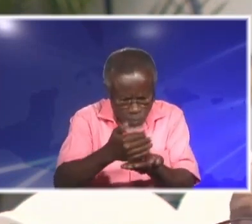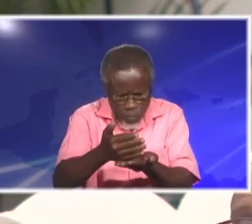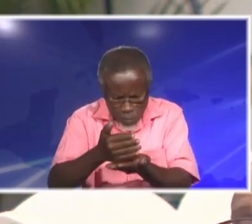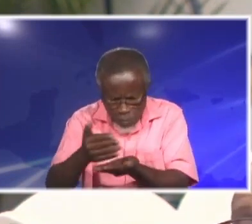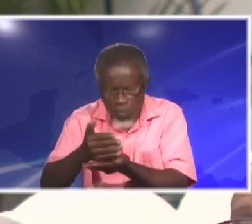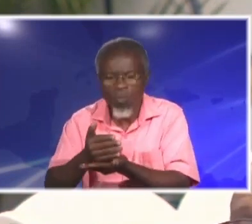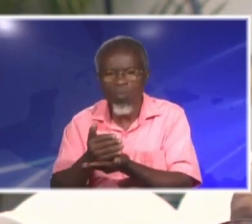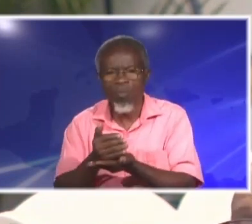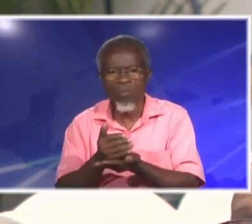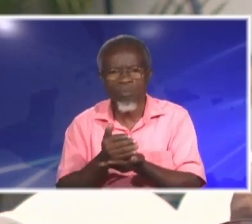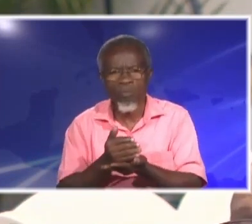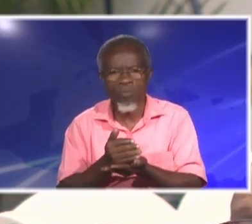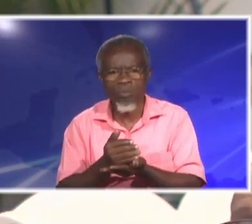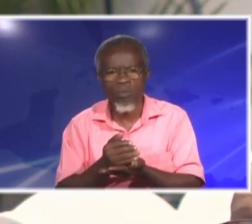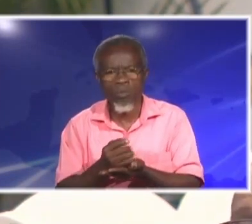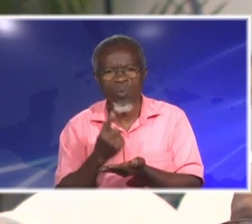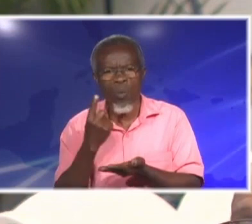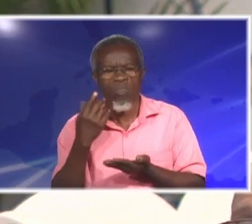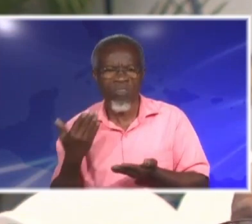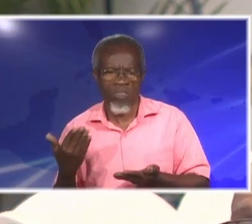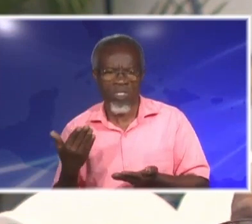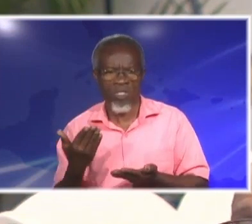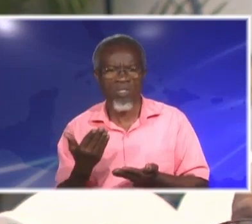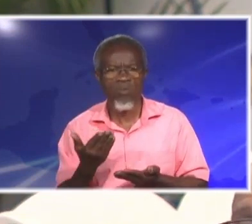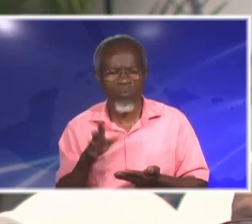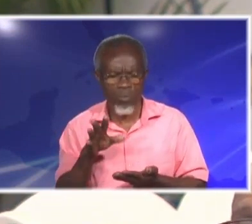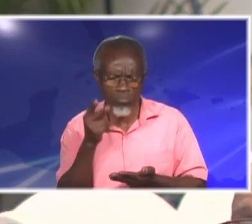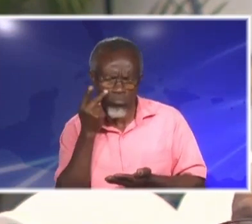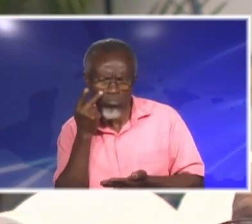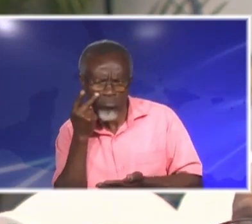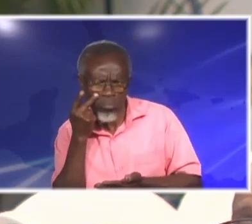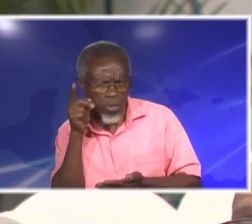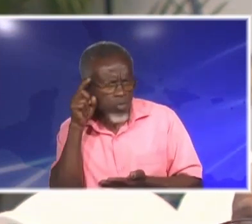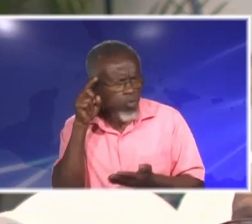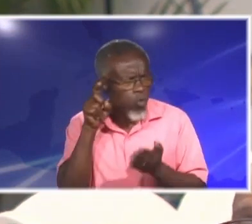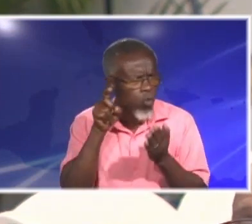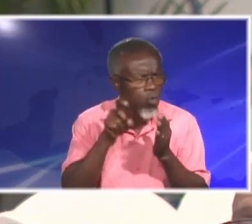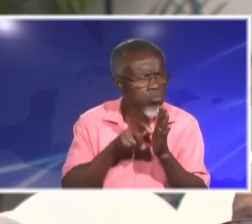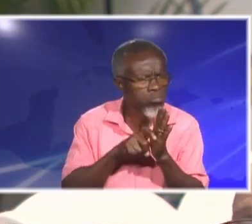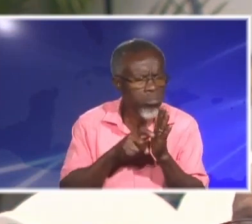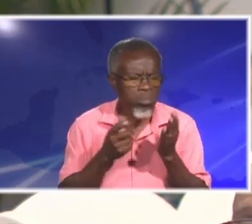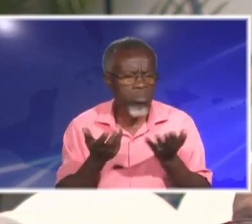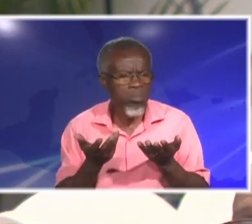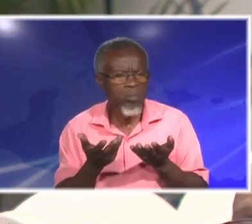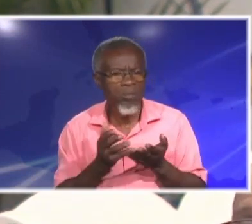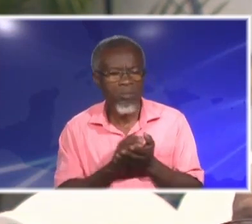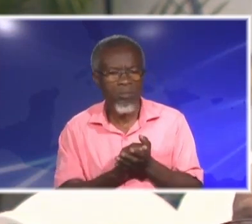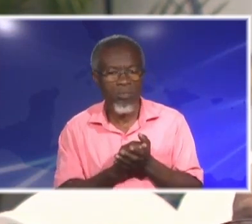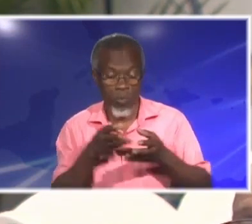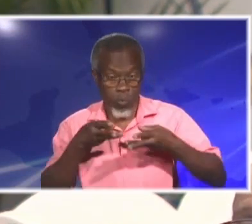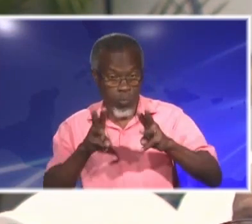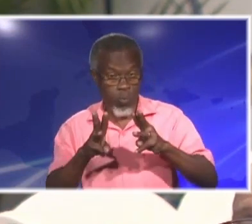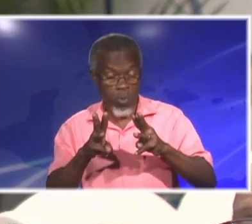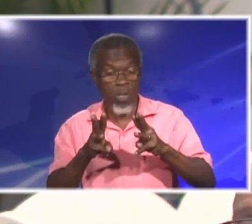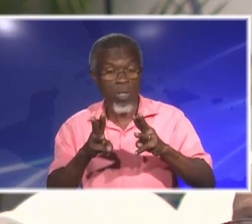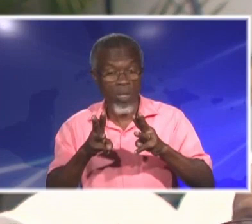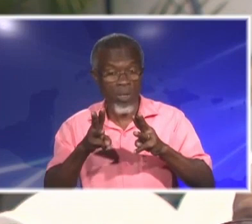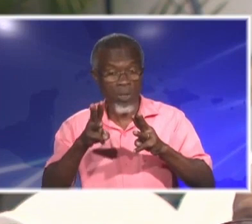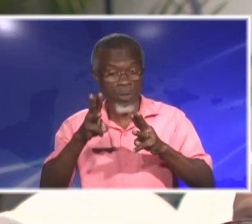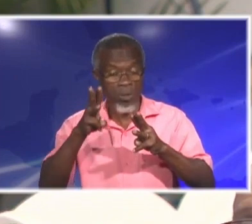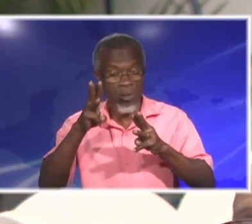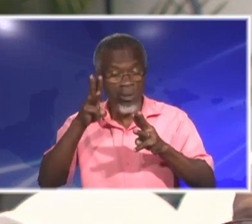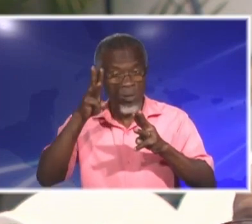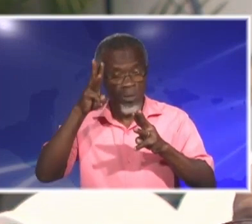and conclusions. One of the things that we saw is that the way masculinity